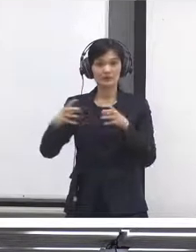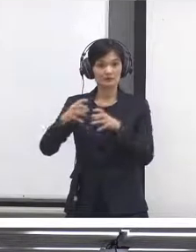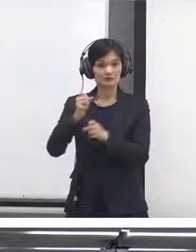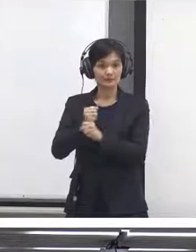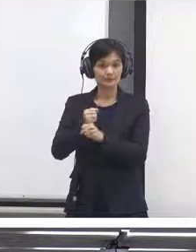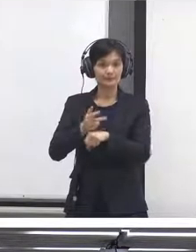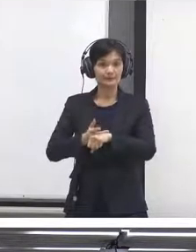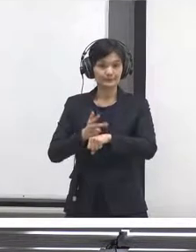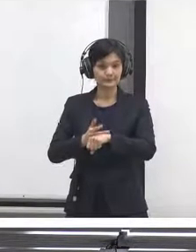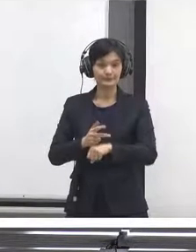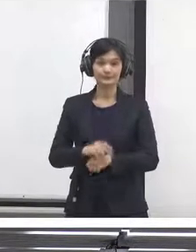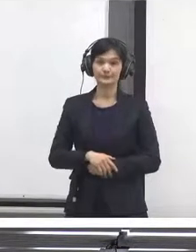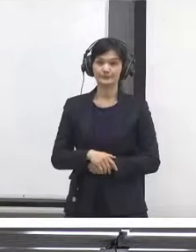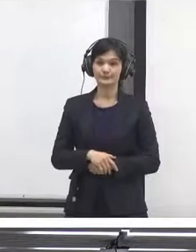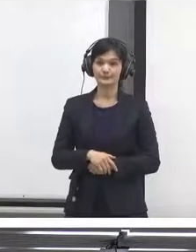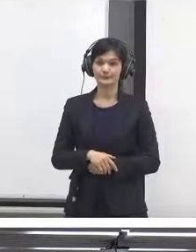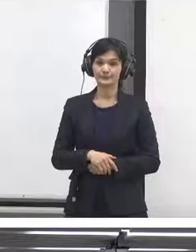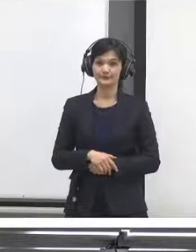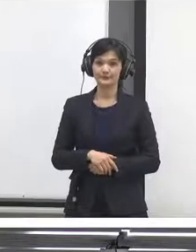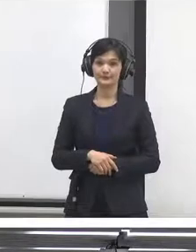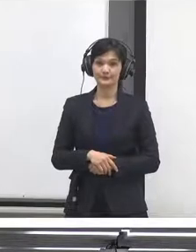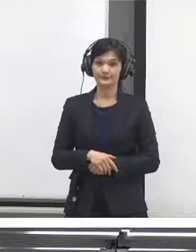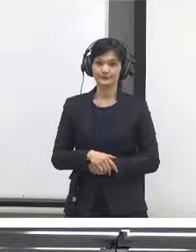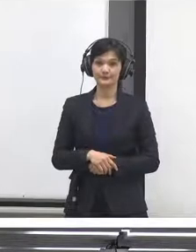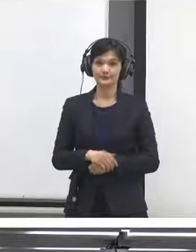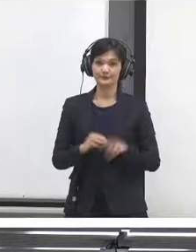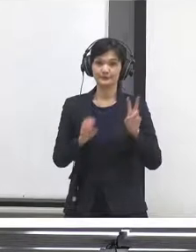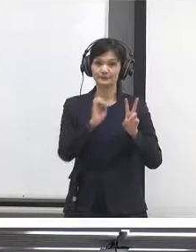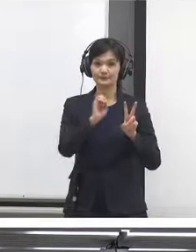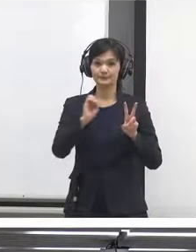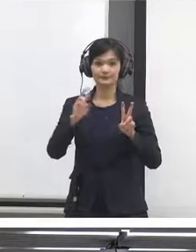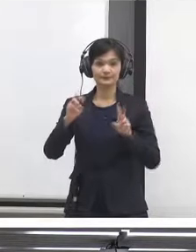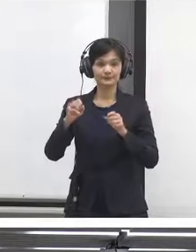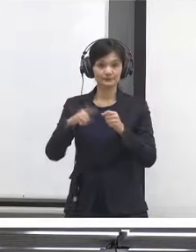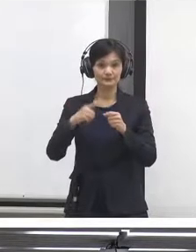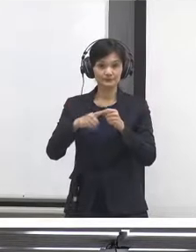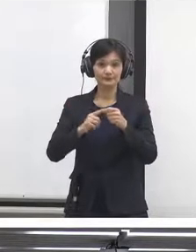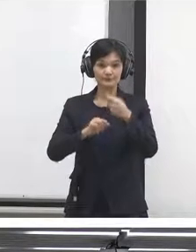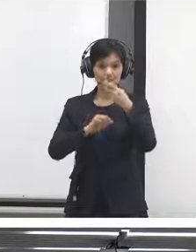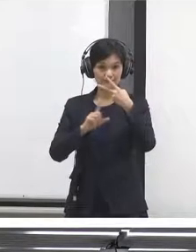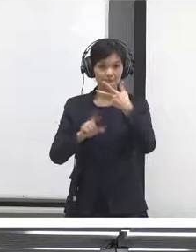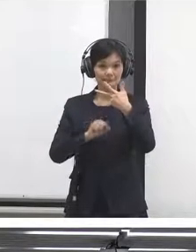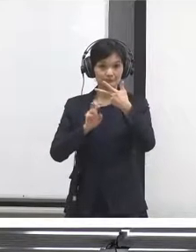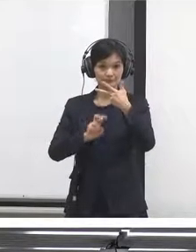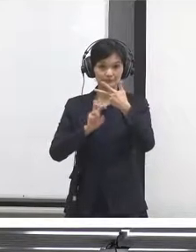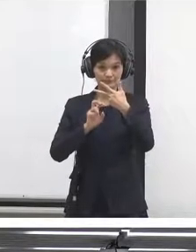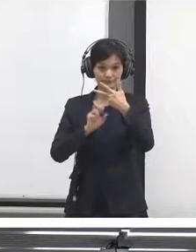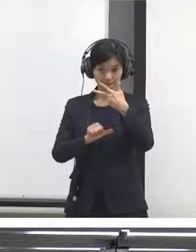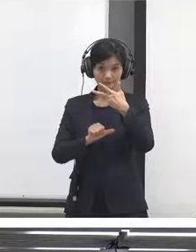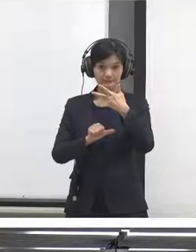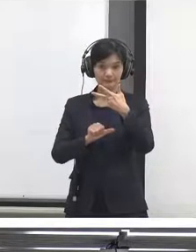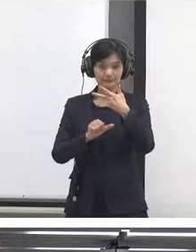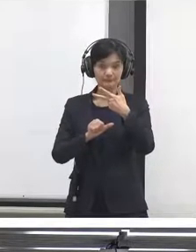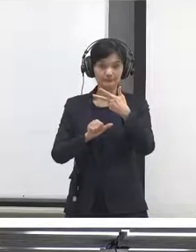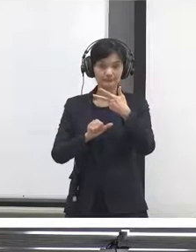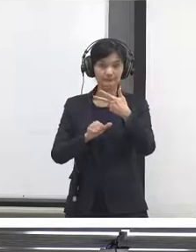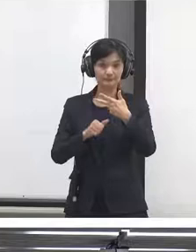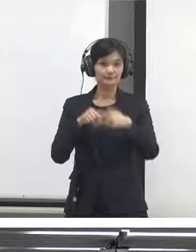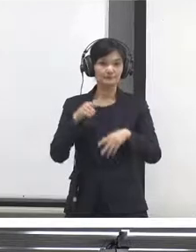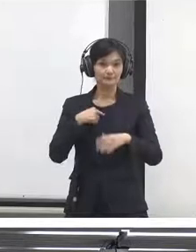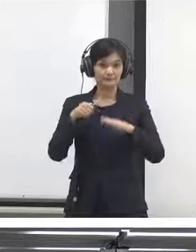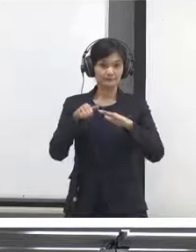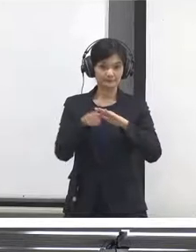on this day, Jess joined us, and it was a day when we ate a lot and got drunk.